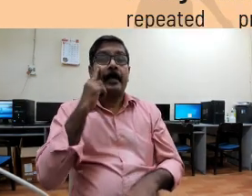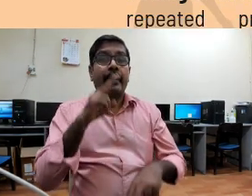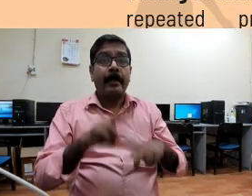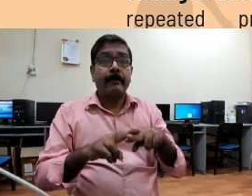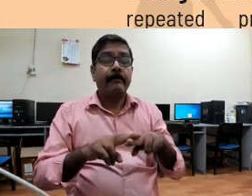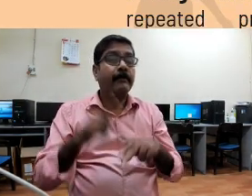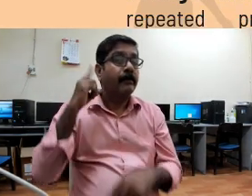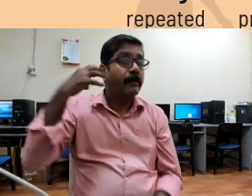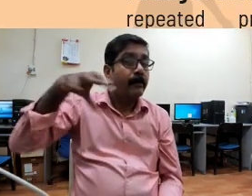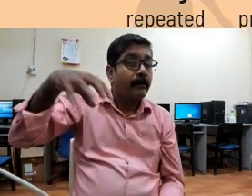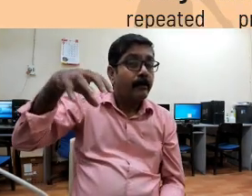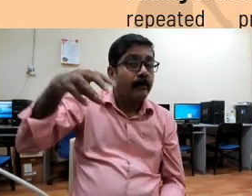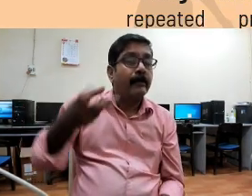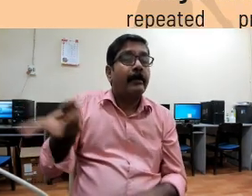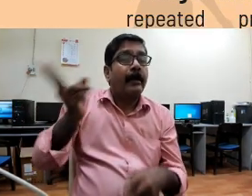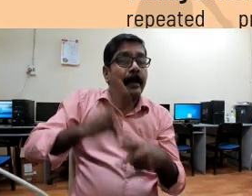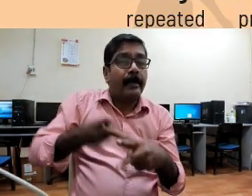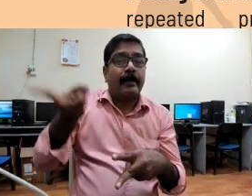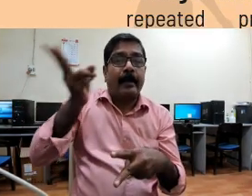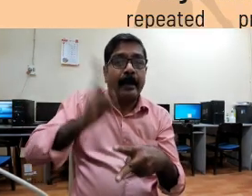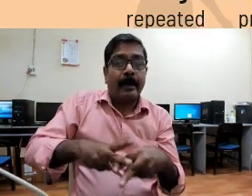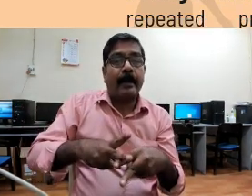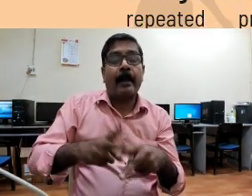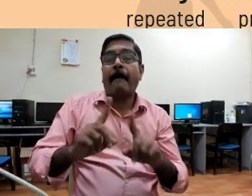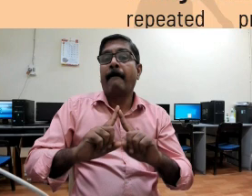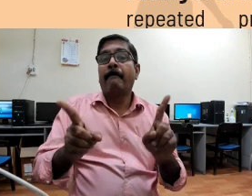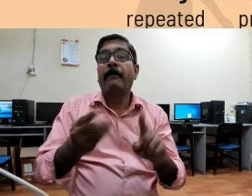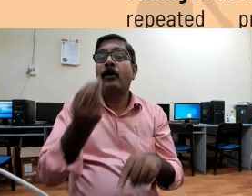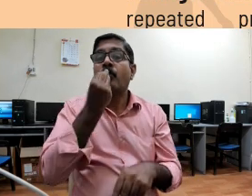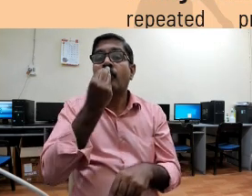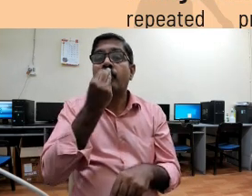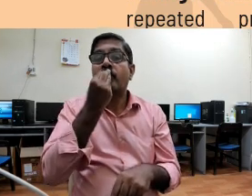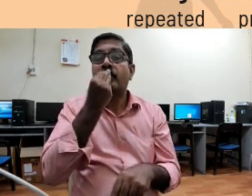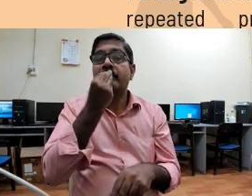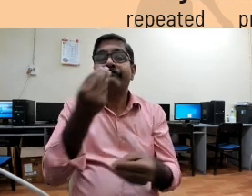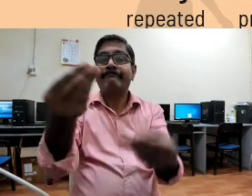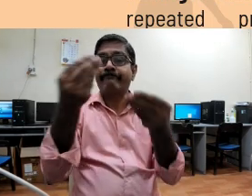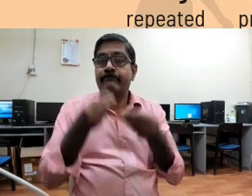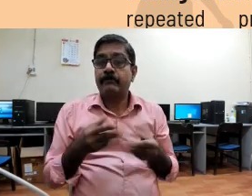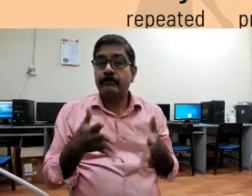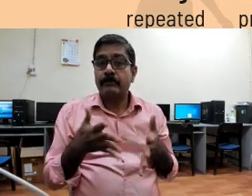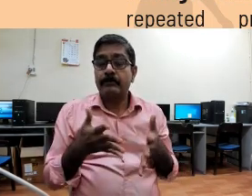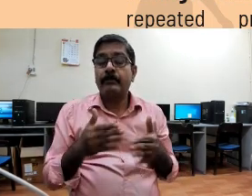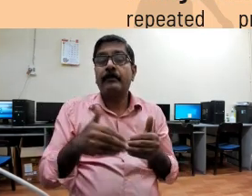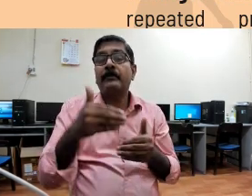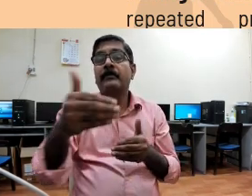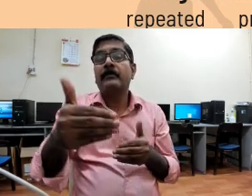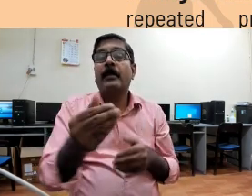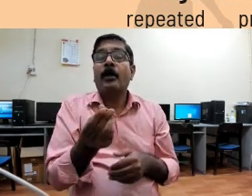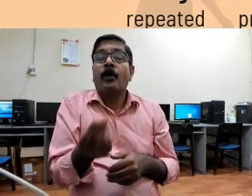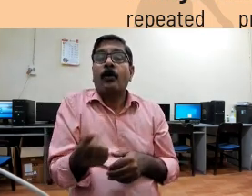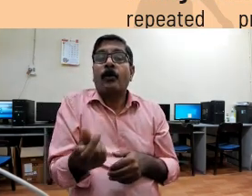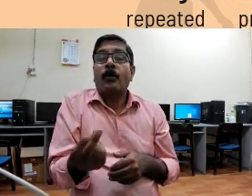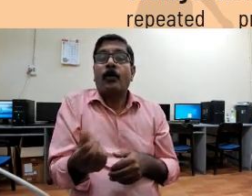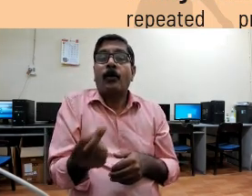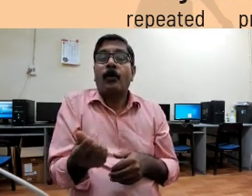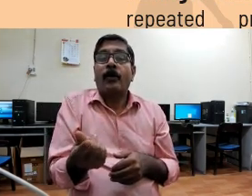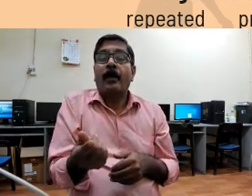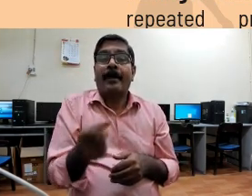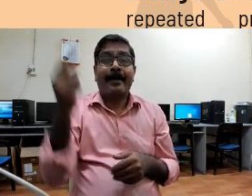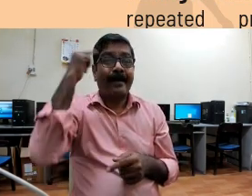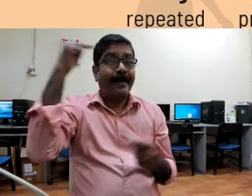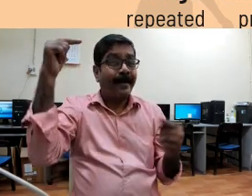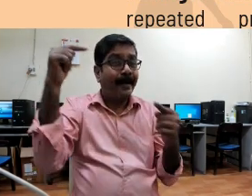discriminate between a school bell or a doorbell or a phone bell, that is discrimination. If they